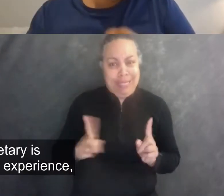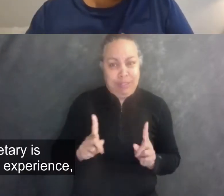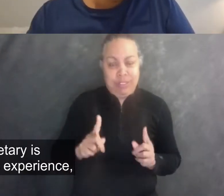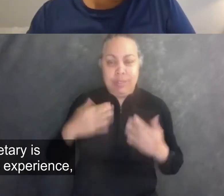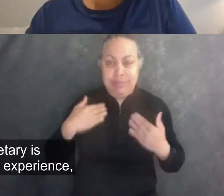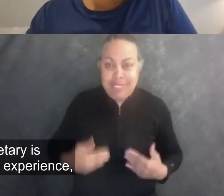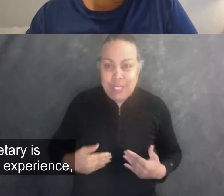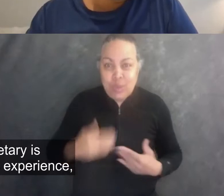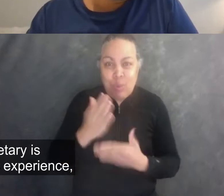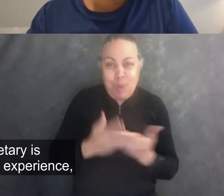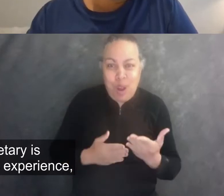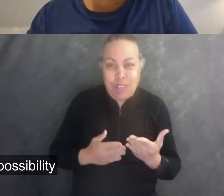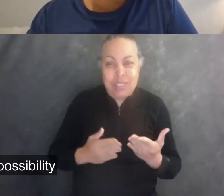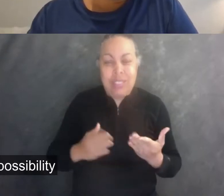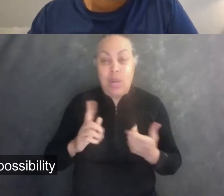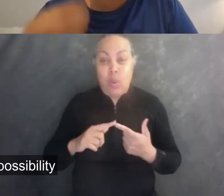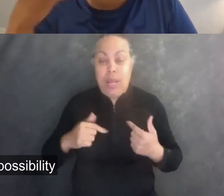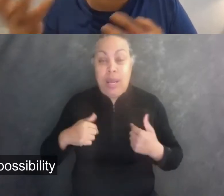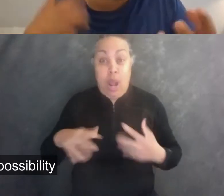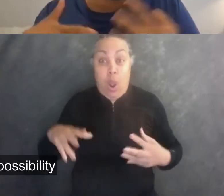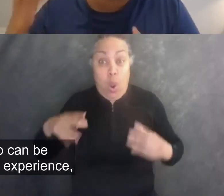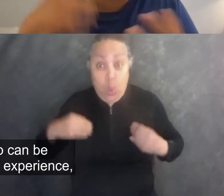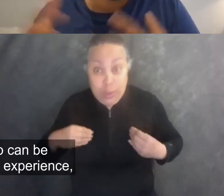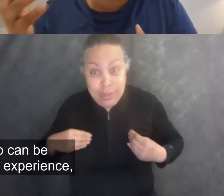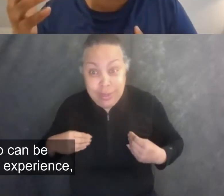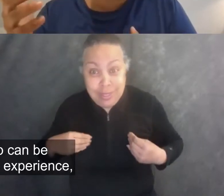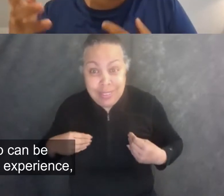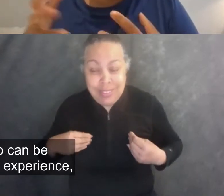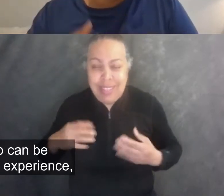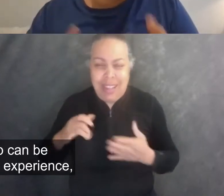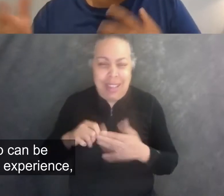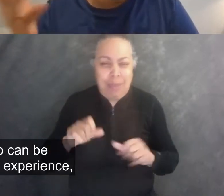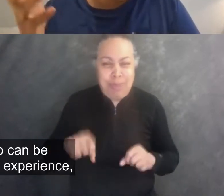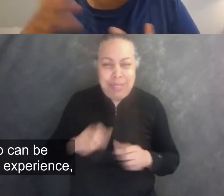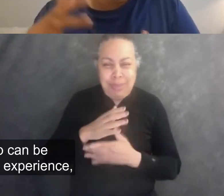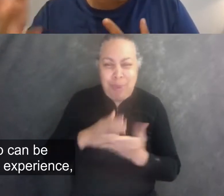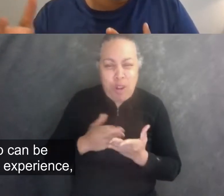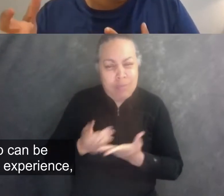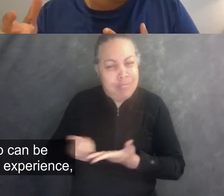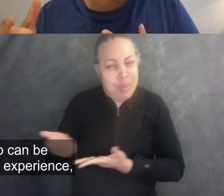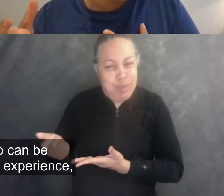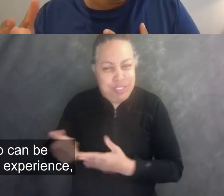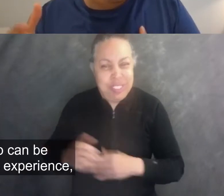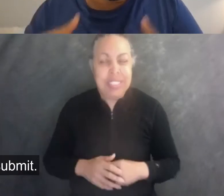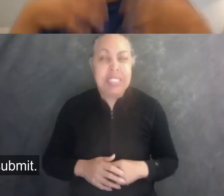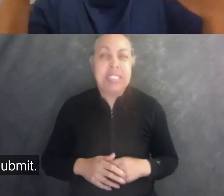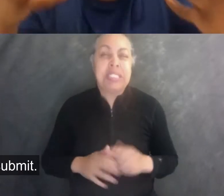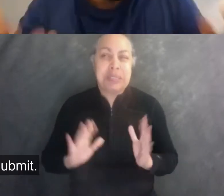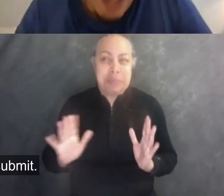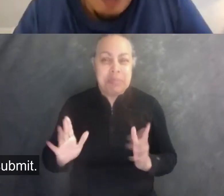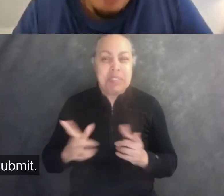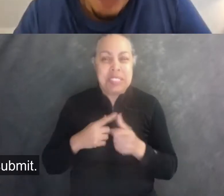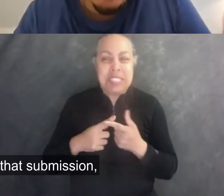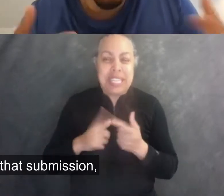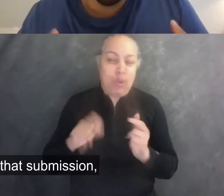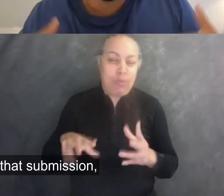proprietary is removed from one's experience, and then, or the possibility of proprietorship can be removed from one's experience, they have to